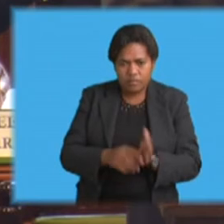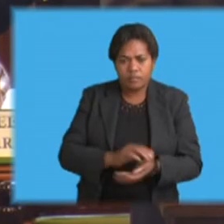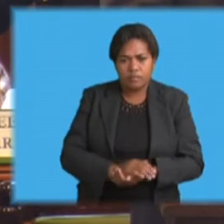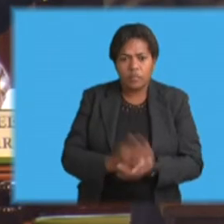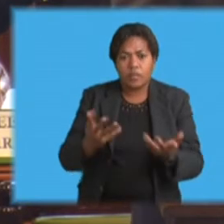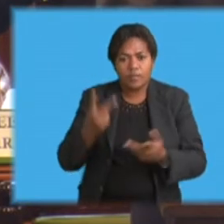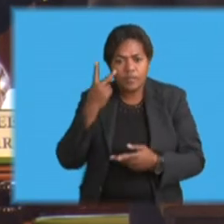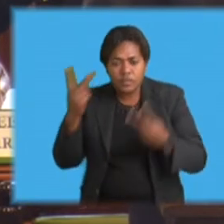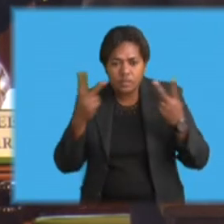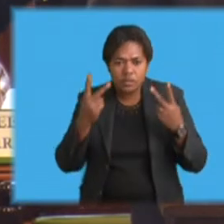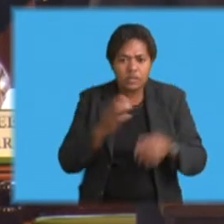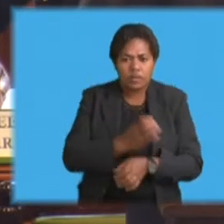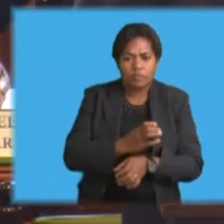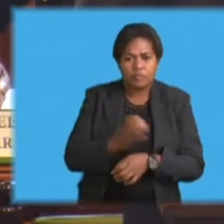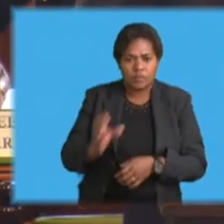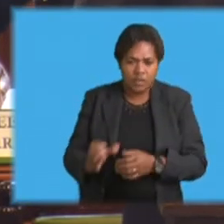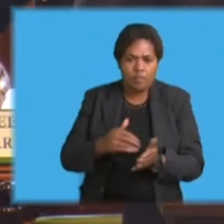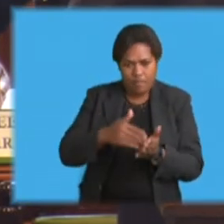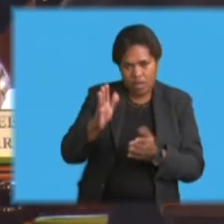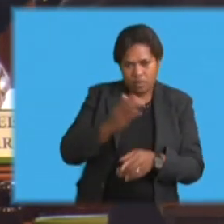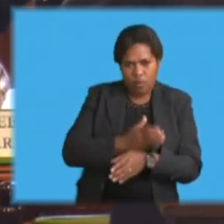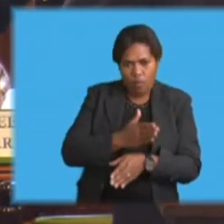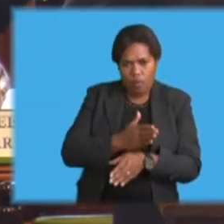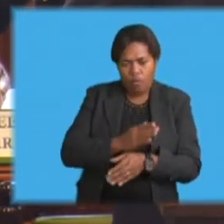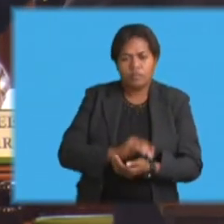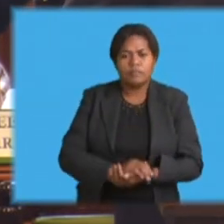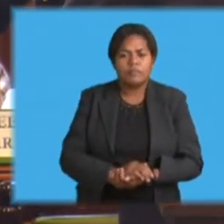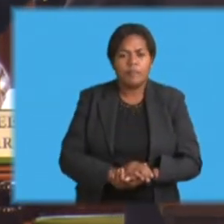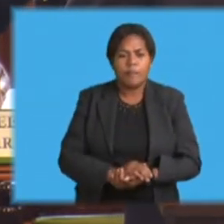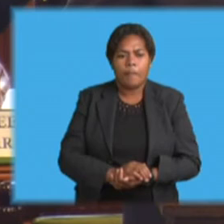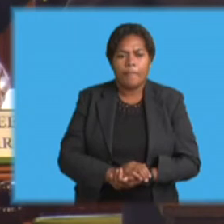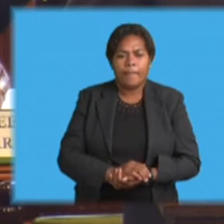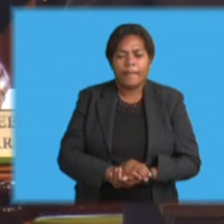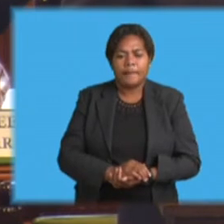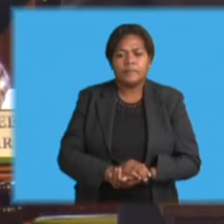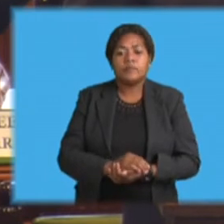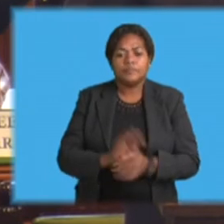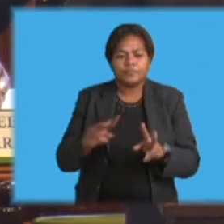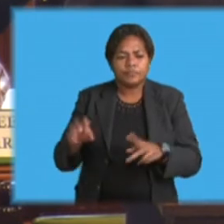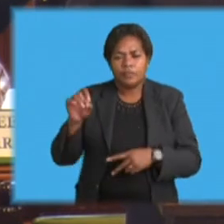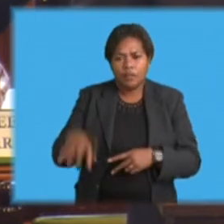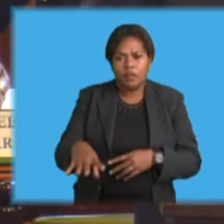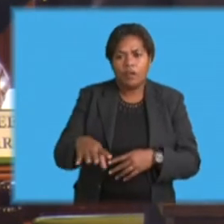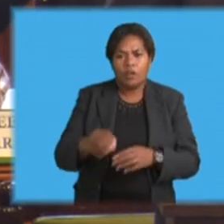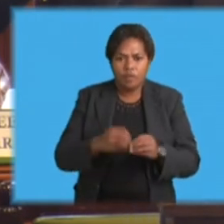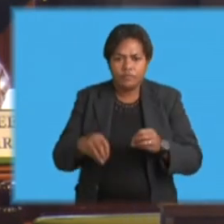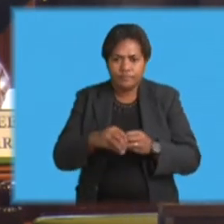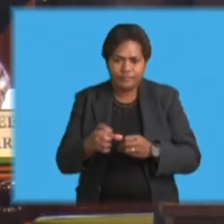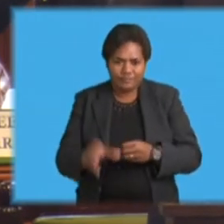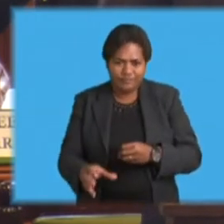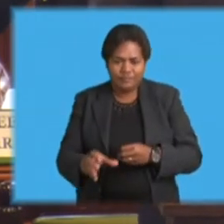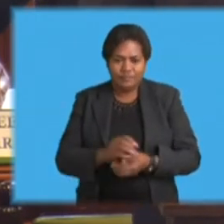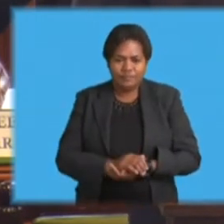the employers and do pastoral work. So that is something that we will also be doing this season. We're looking at putting liaison officers in the ground to do that pastoral